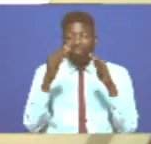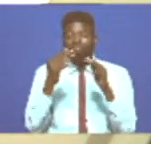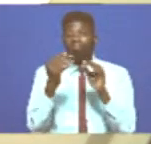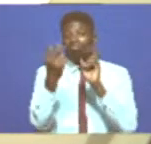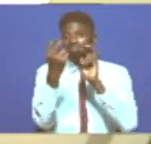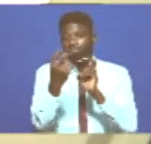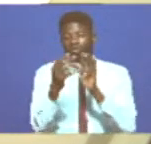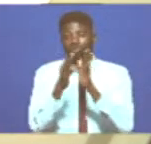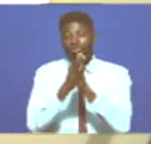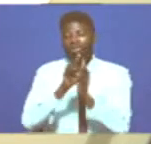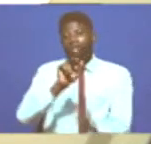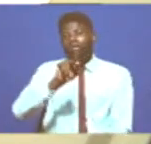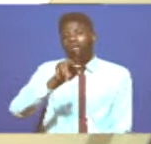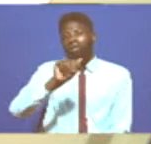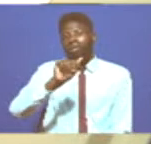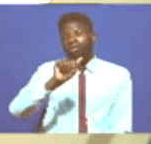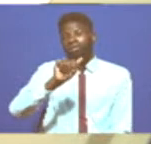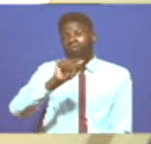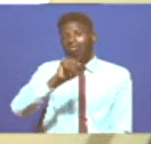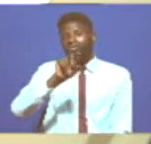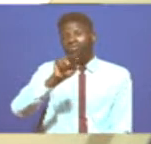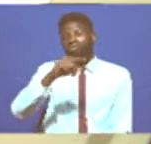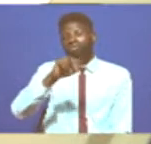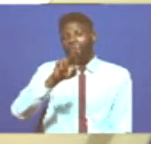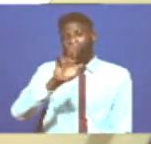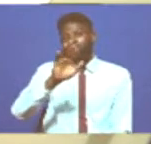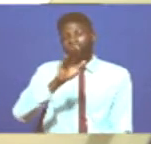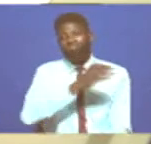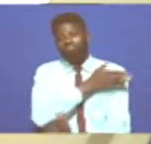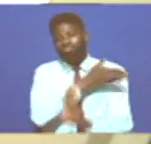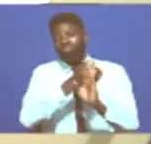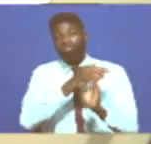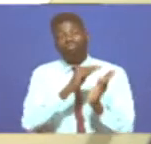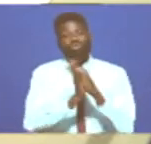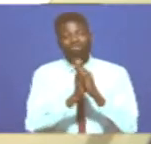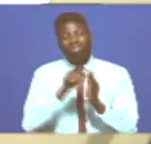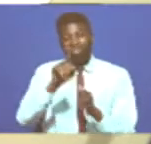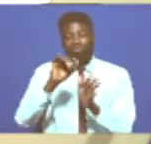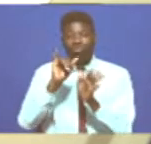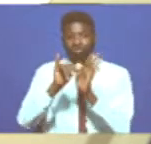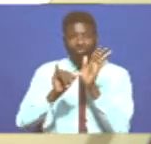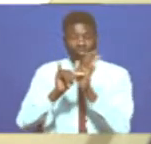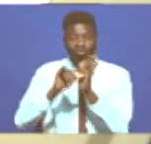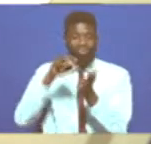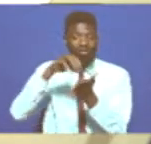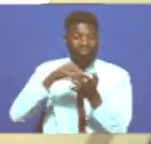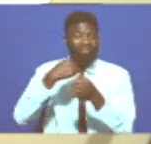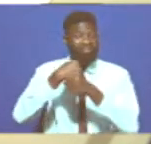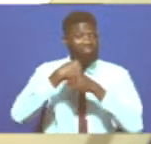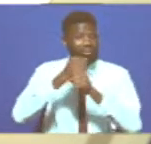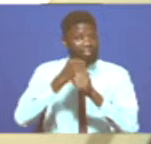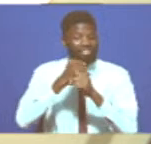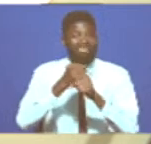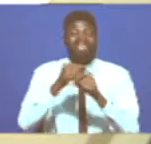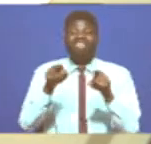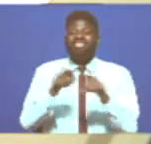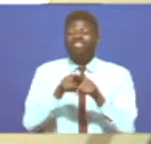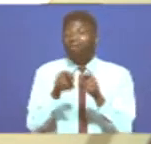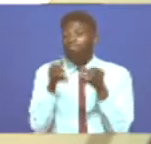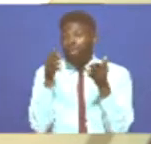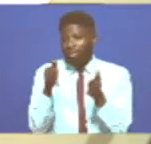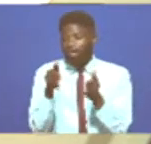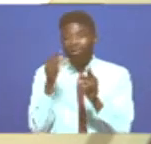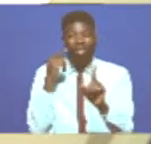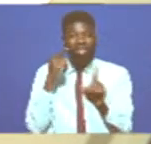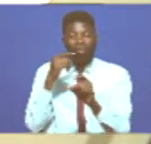Kazungu on her journey in the industry. Of course, a content creator, a YouTuber, and now she is looking to do something different.